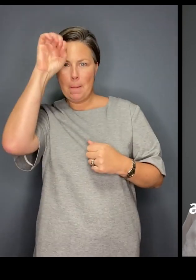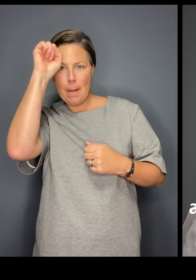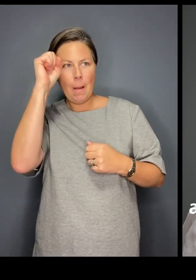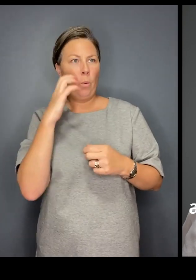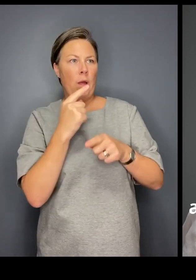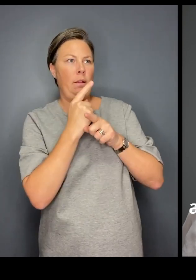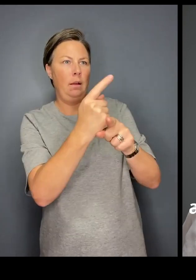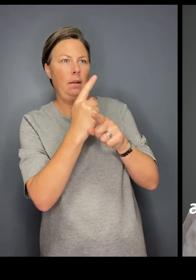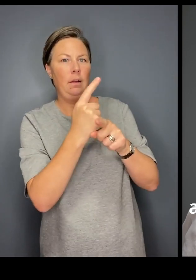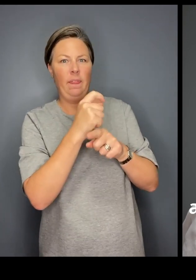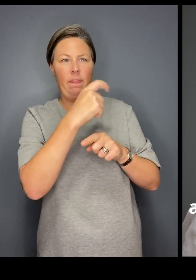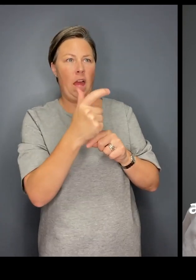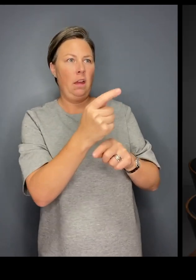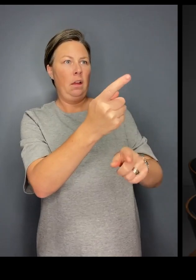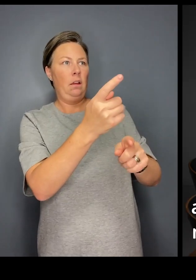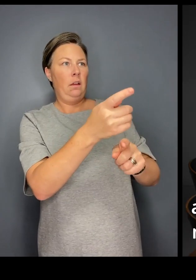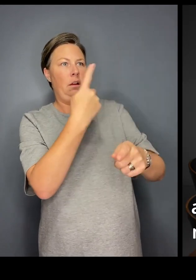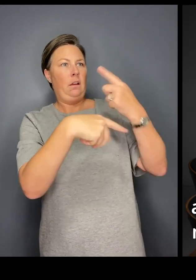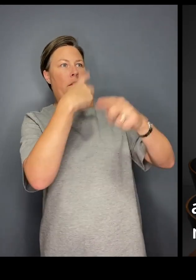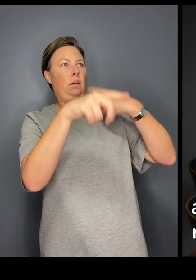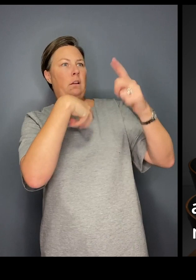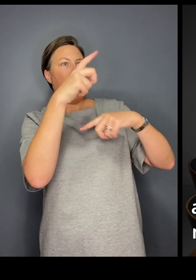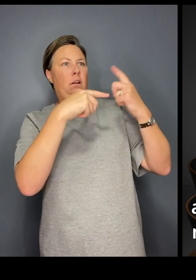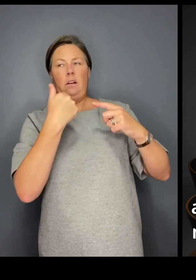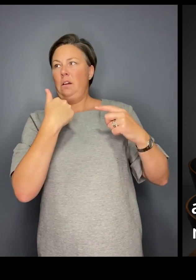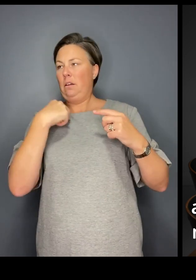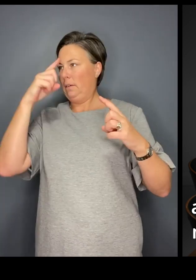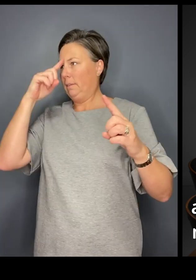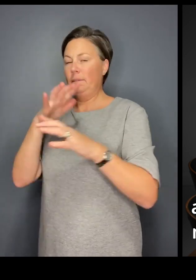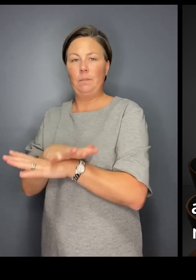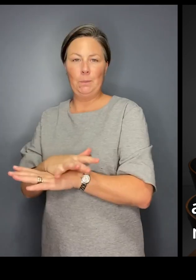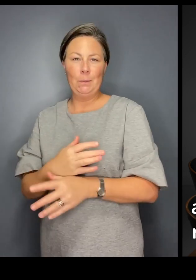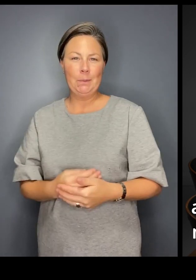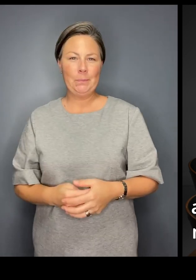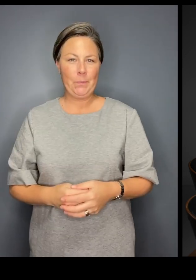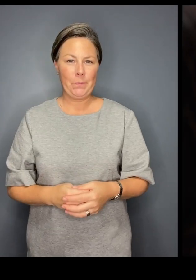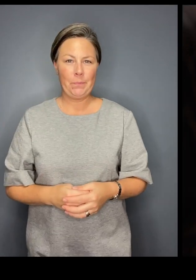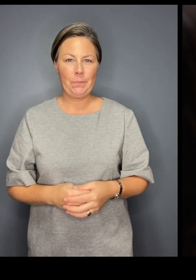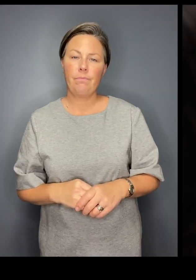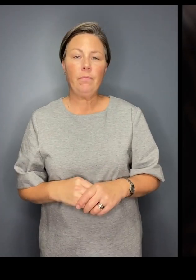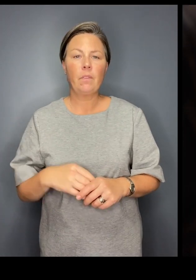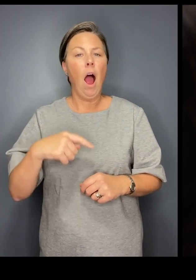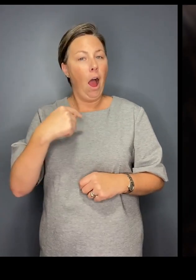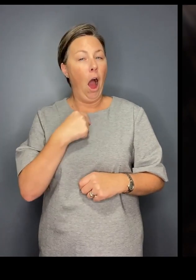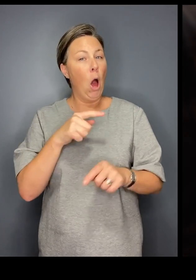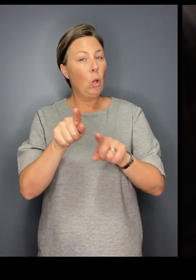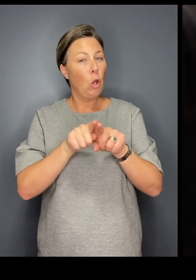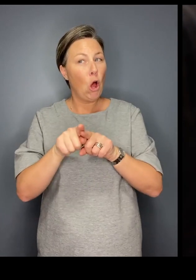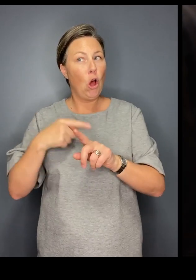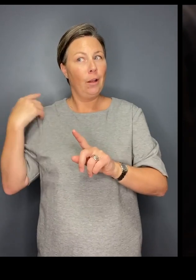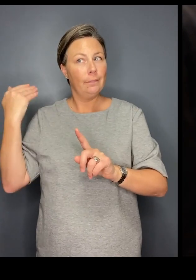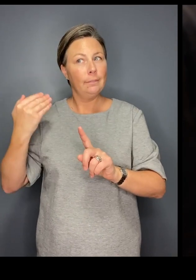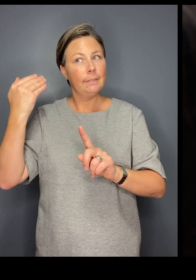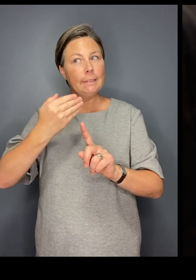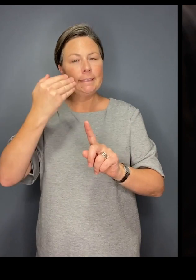in control of the conversation and can collaborate with my health professionals. I've